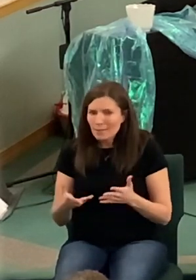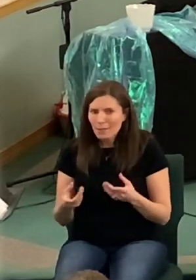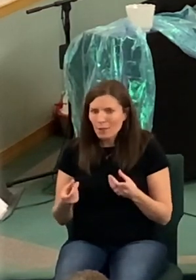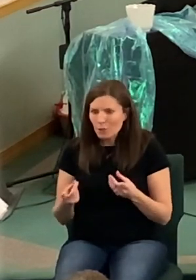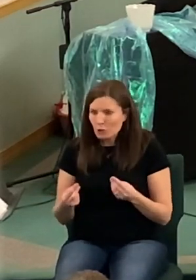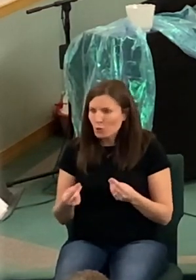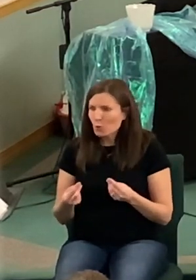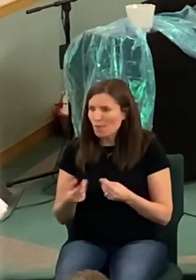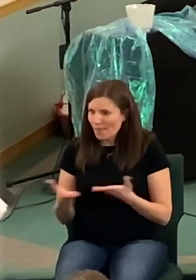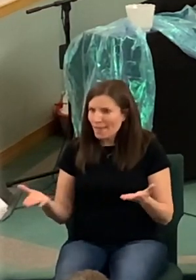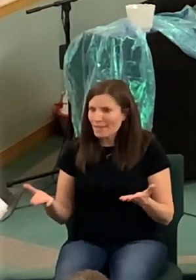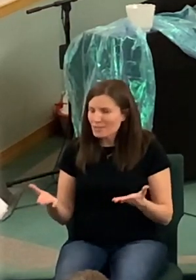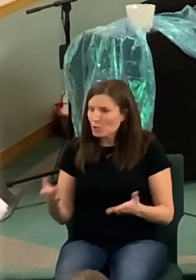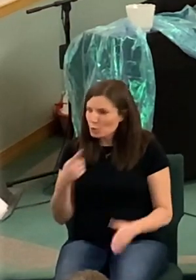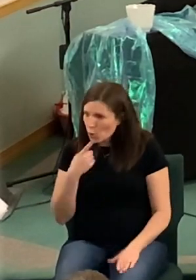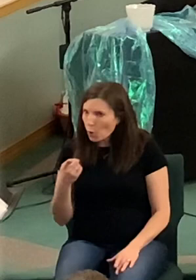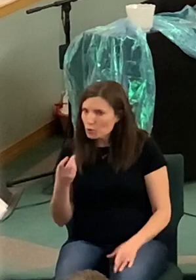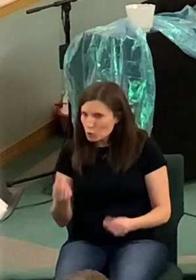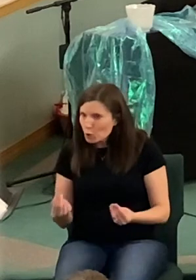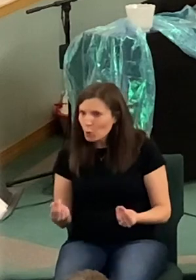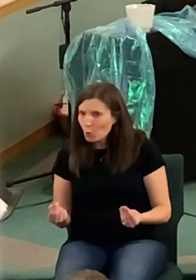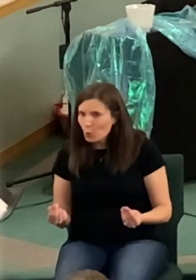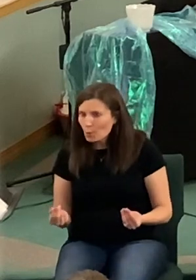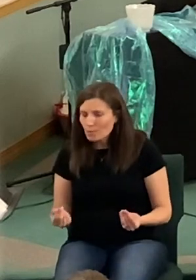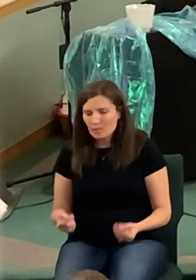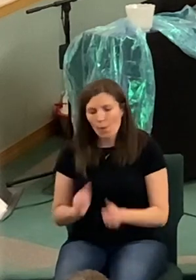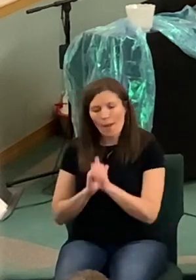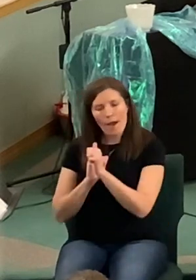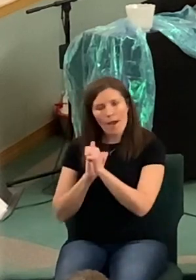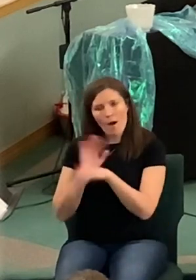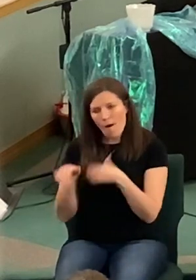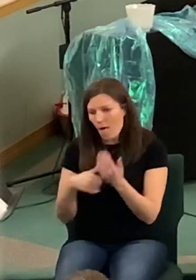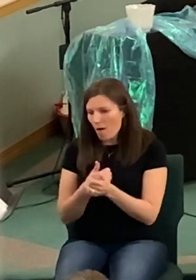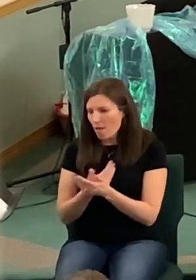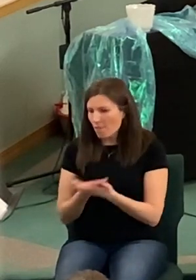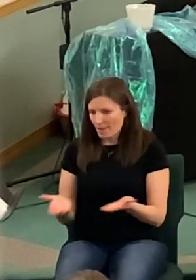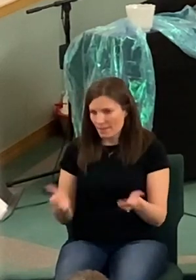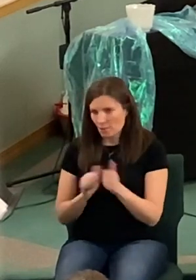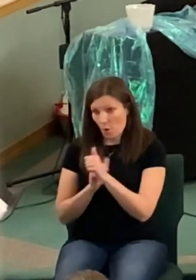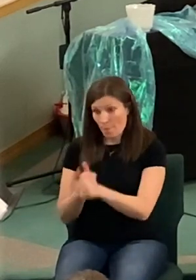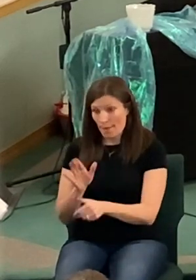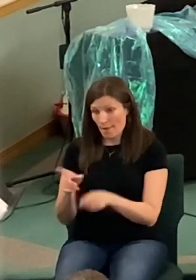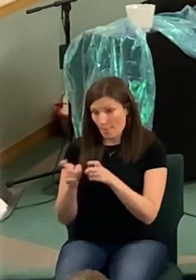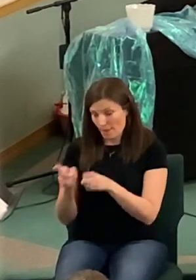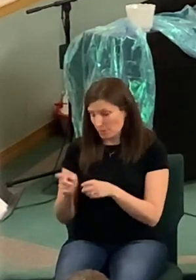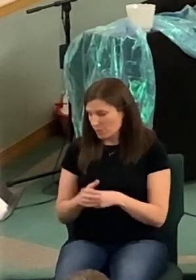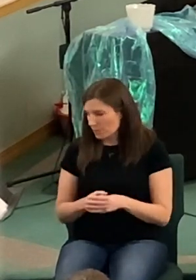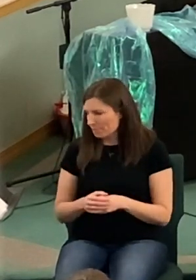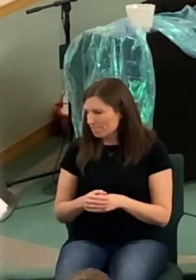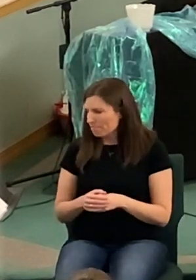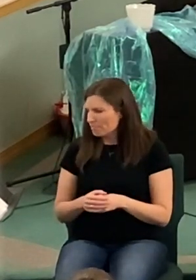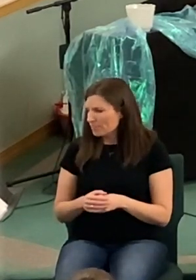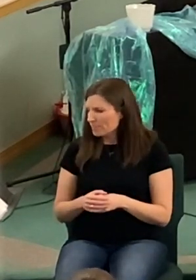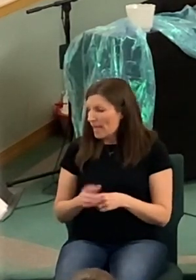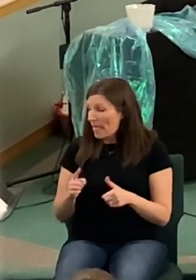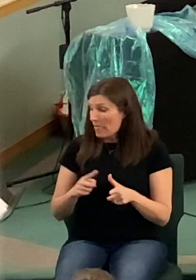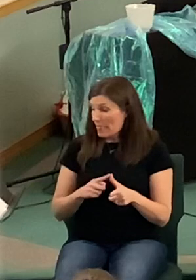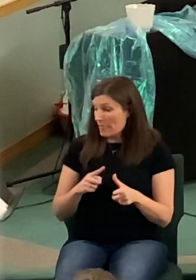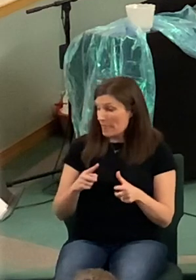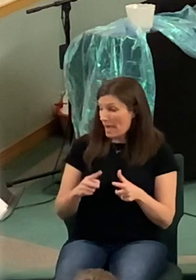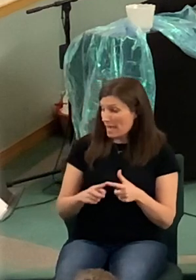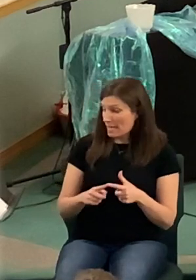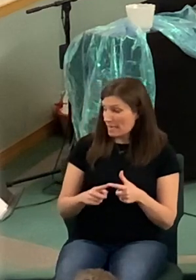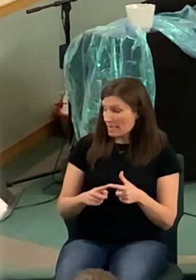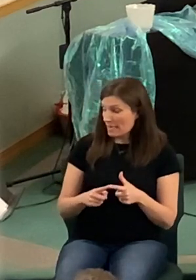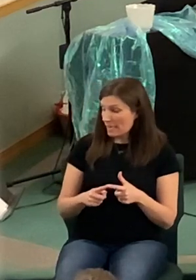workers. That's the command. In all things, to obey their masters. But then he gives a couple of characteristics